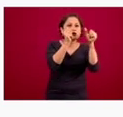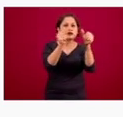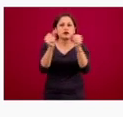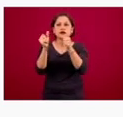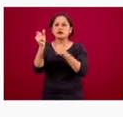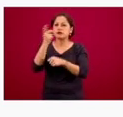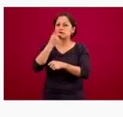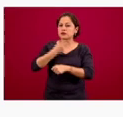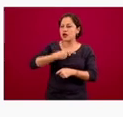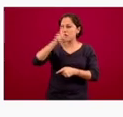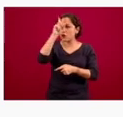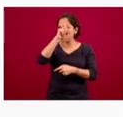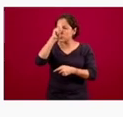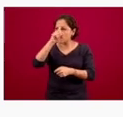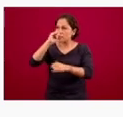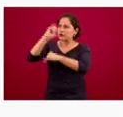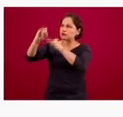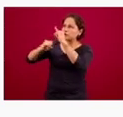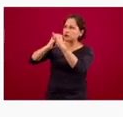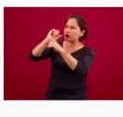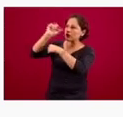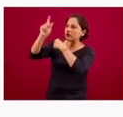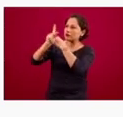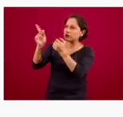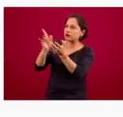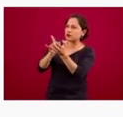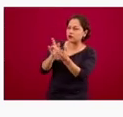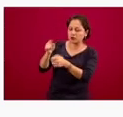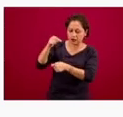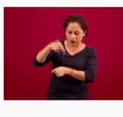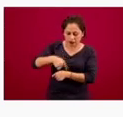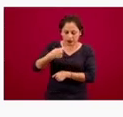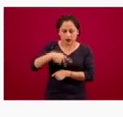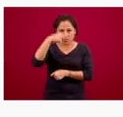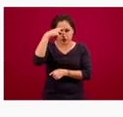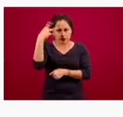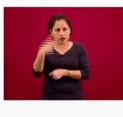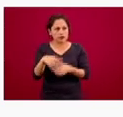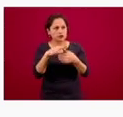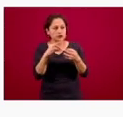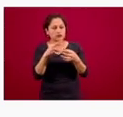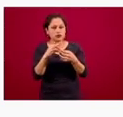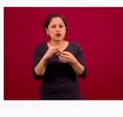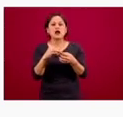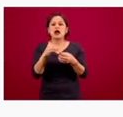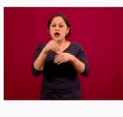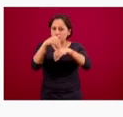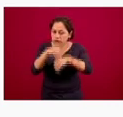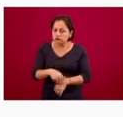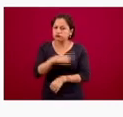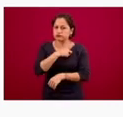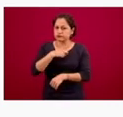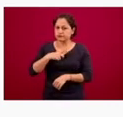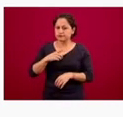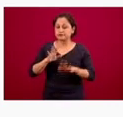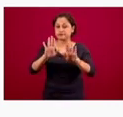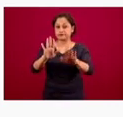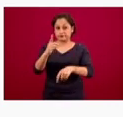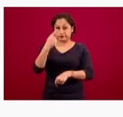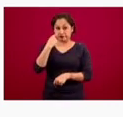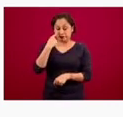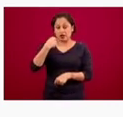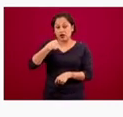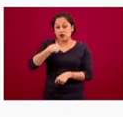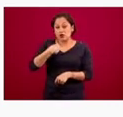daily responses, taking into account the development of the pandemic, taking into account international